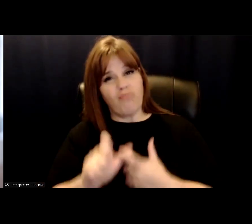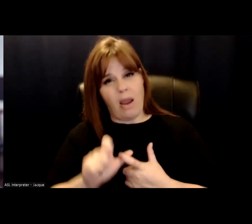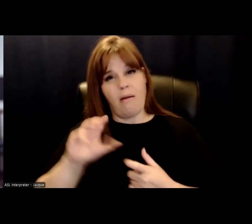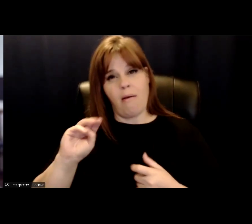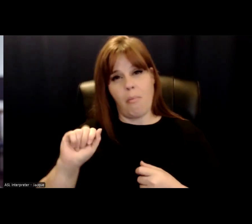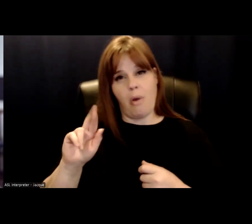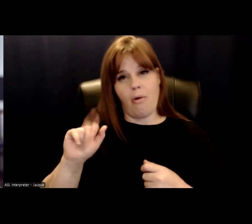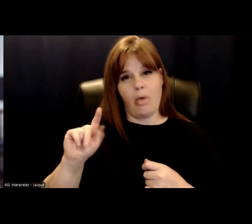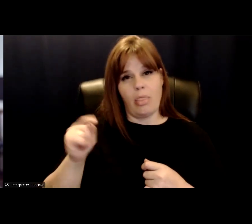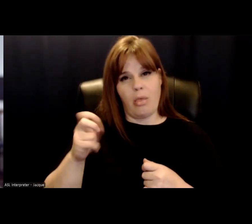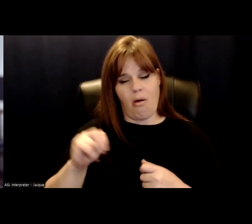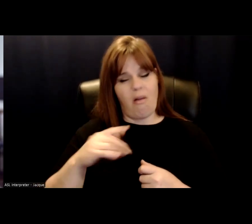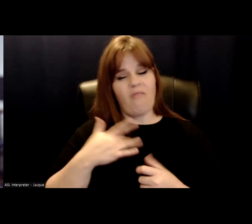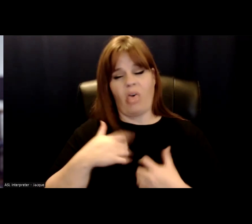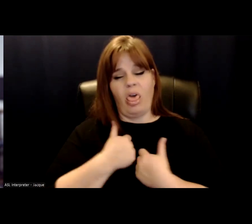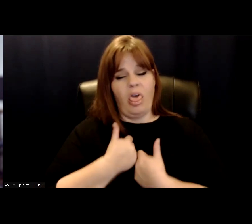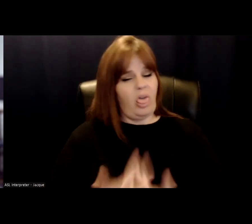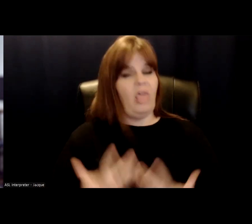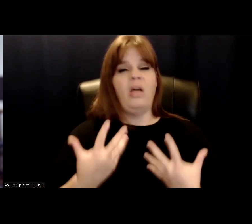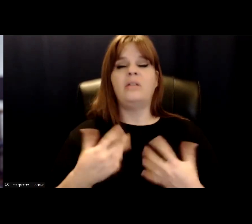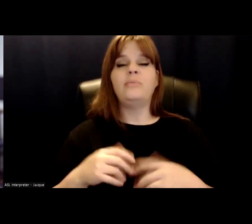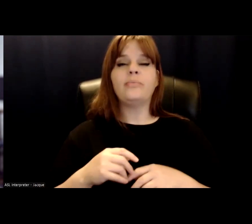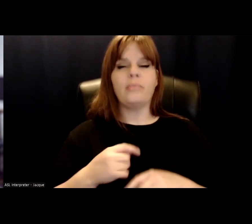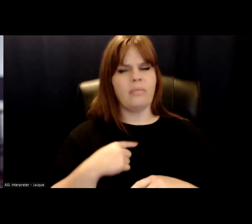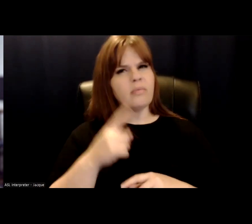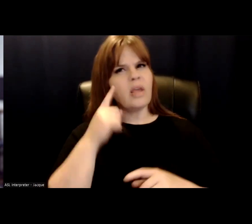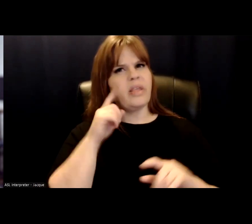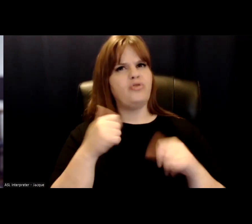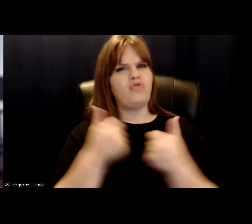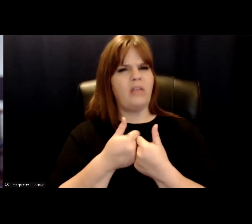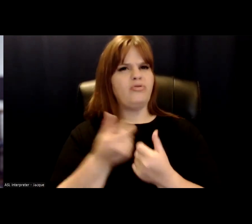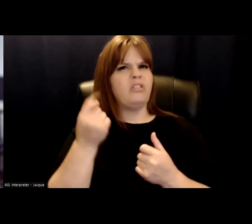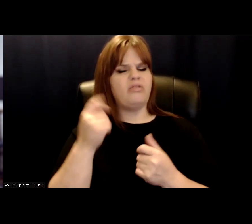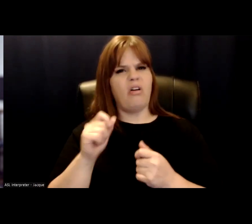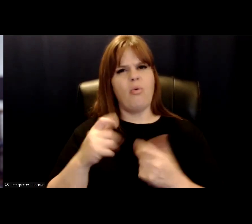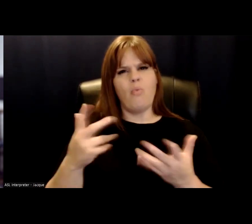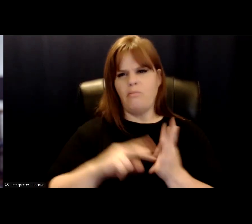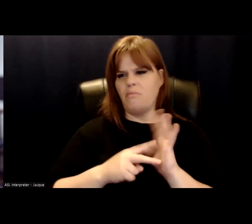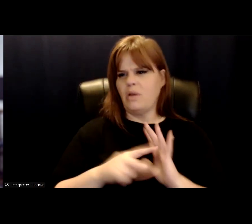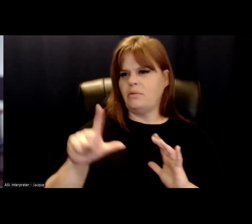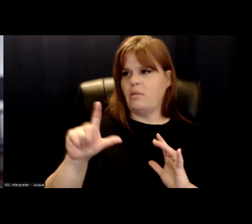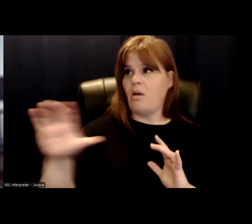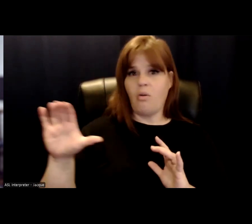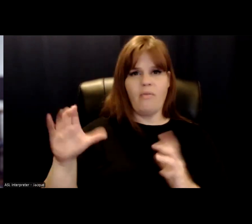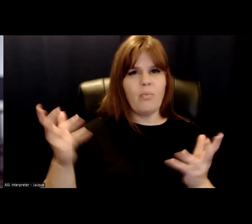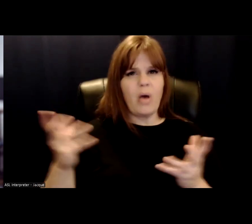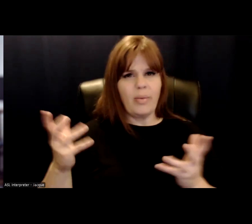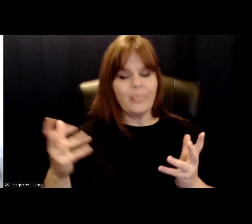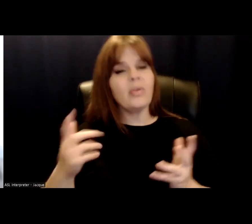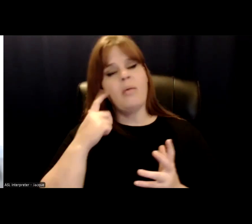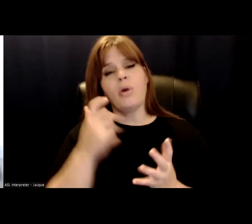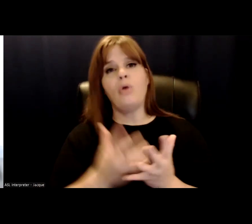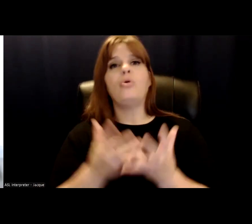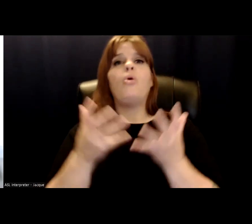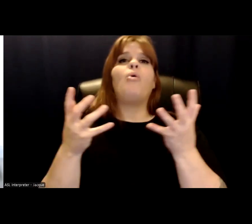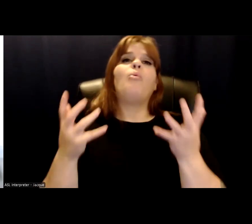exhausted. I think it's challenging to understand what long COVID is because so much of it